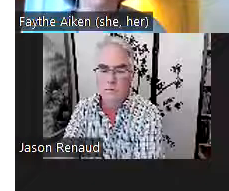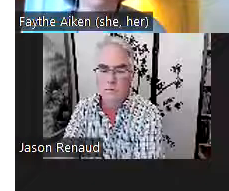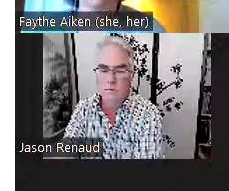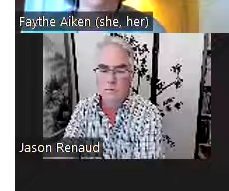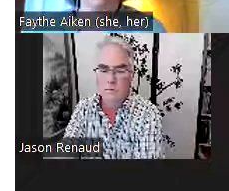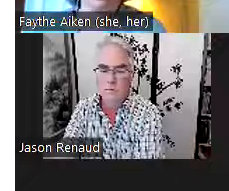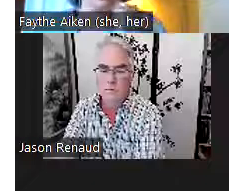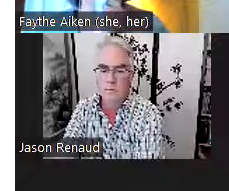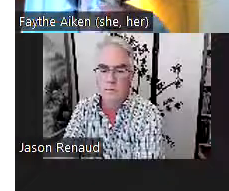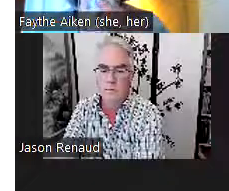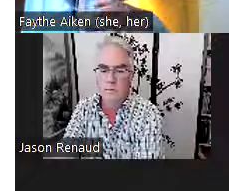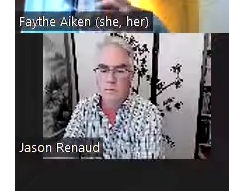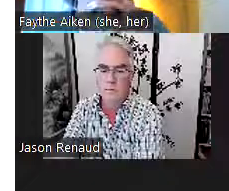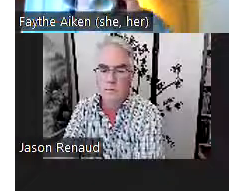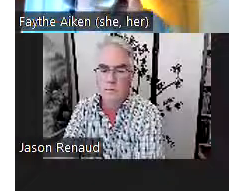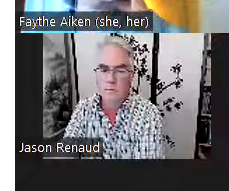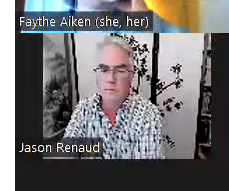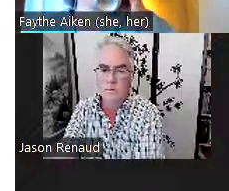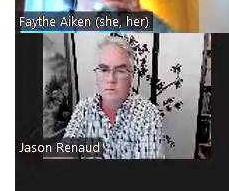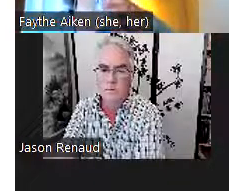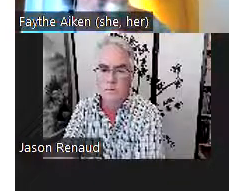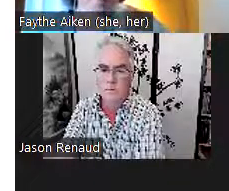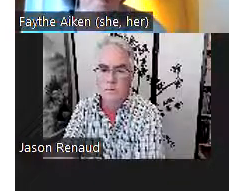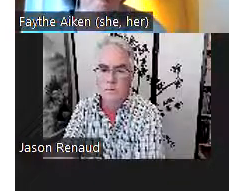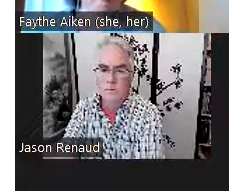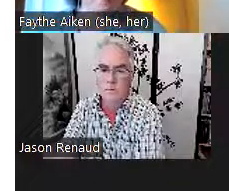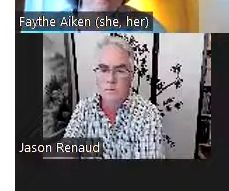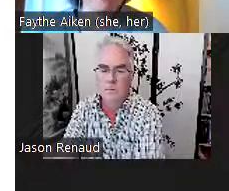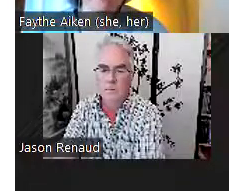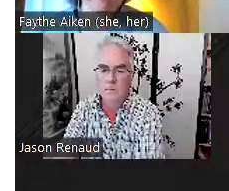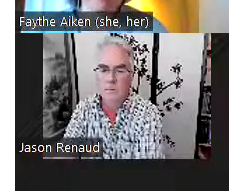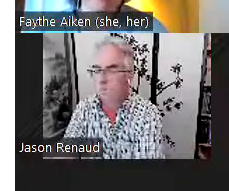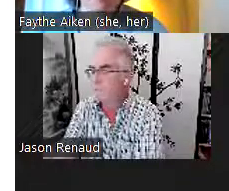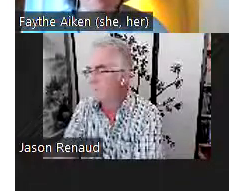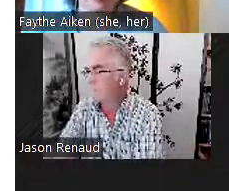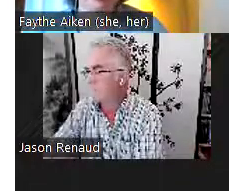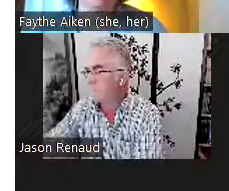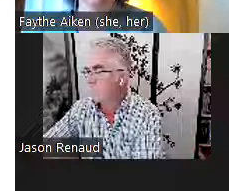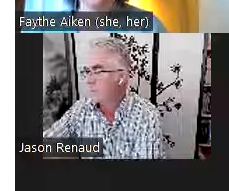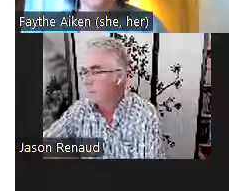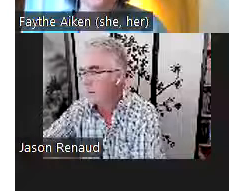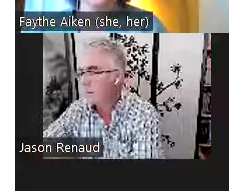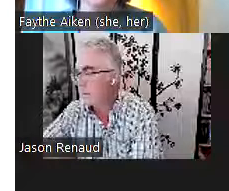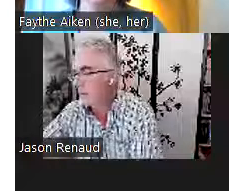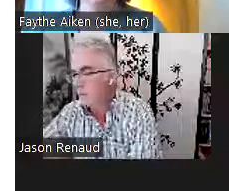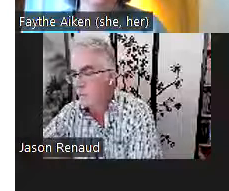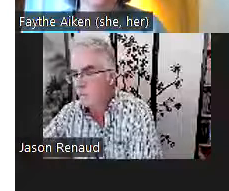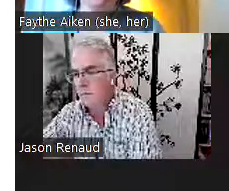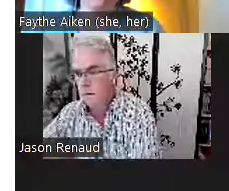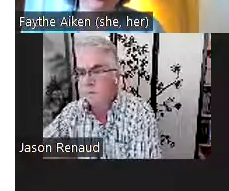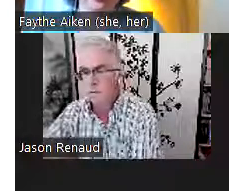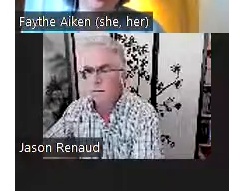like 3 or 4 subcommittees when they're meeting and then come to a meeting and then the commission creates more, had 5 or 6